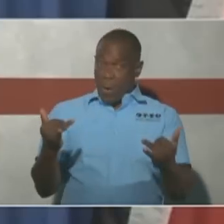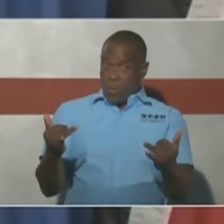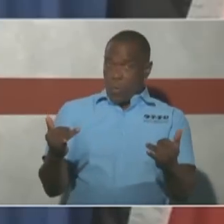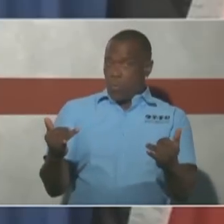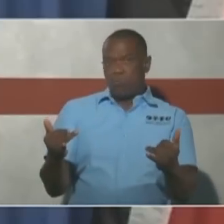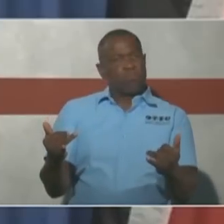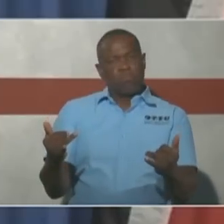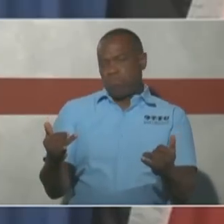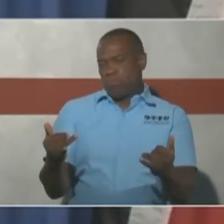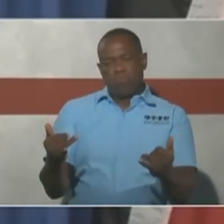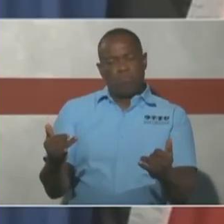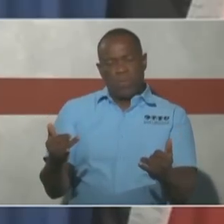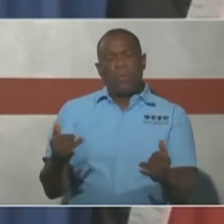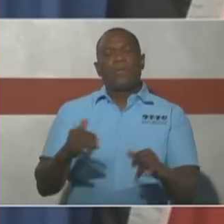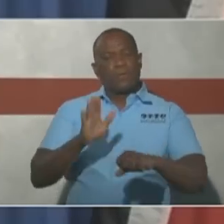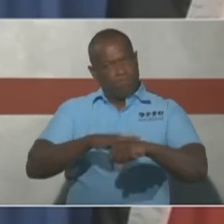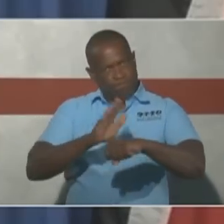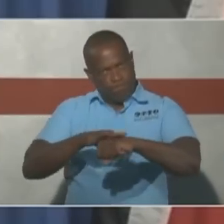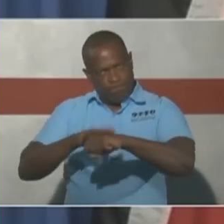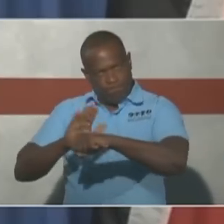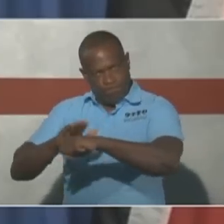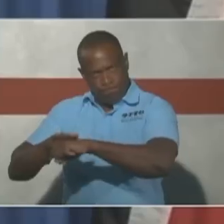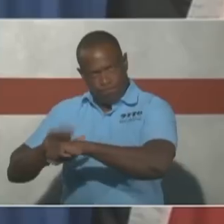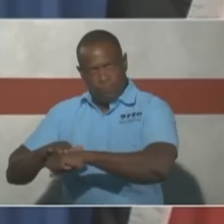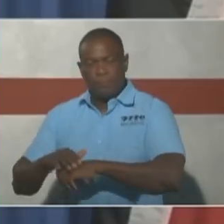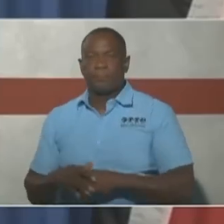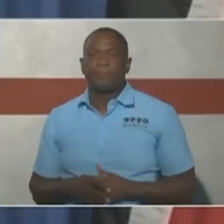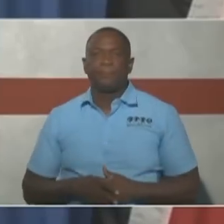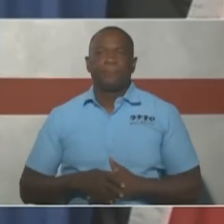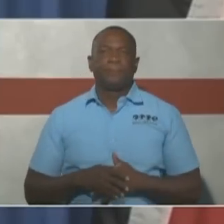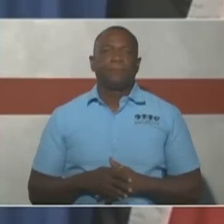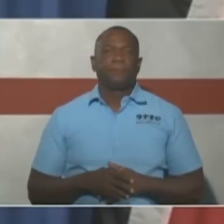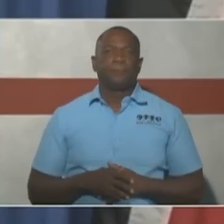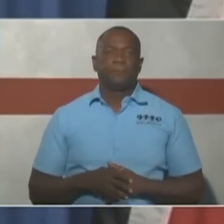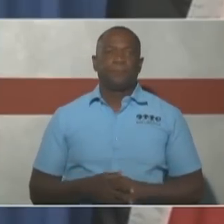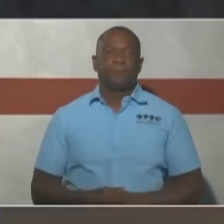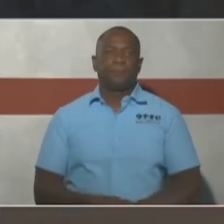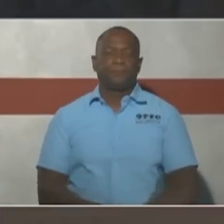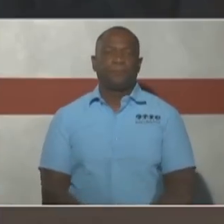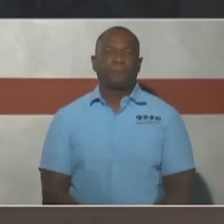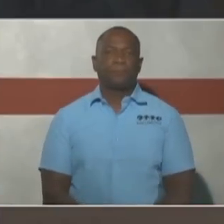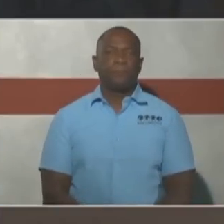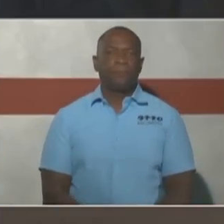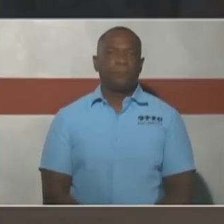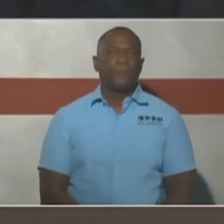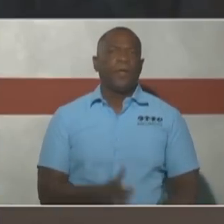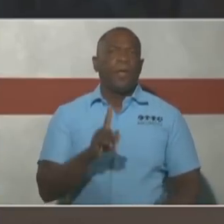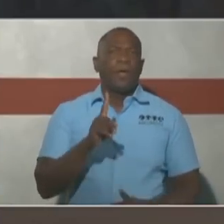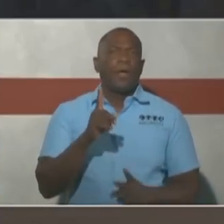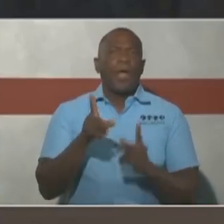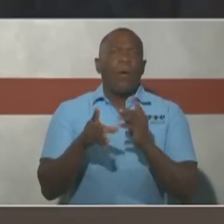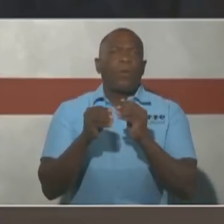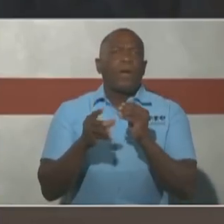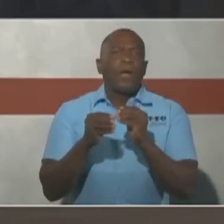but don't be surprised if we see increased numbers. And if the increased numbers become